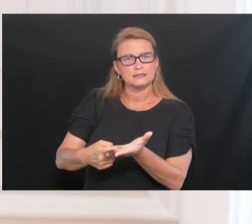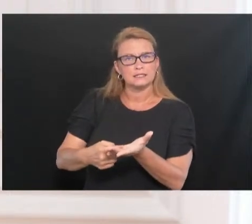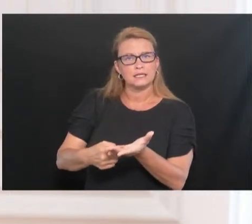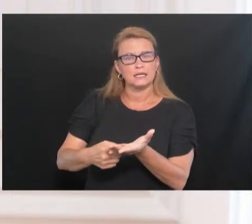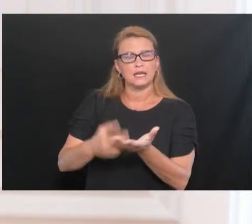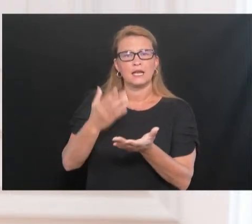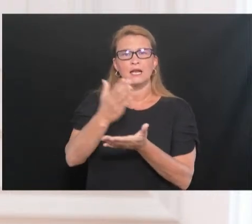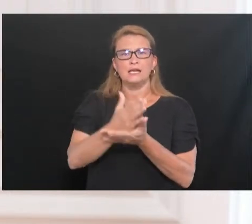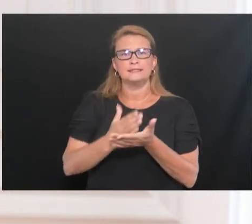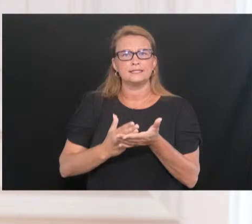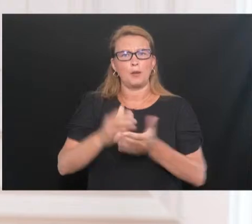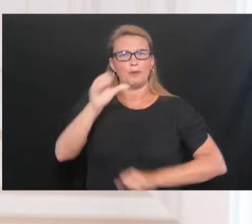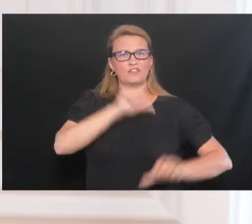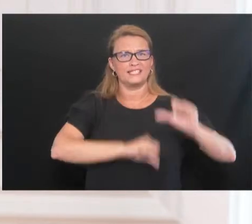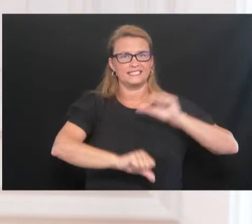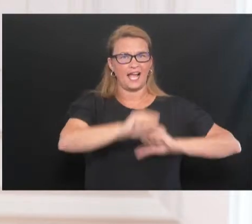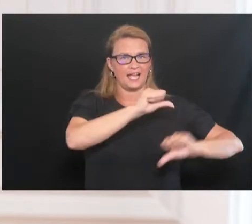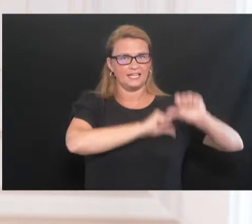emerging science and